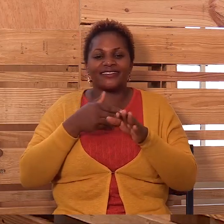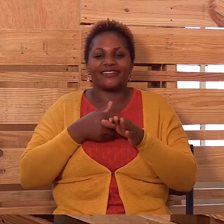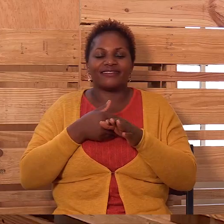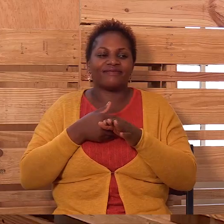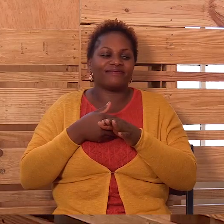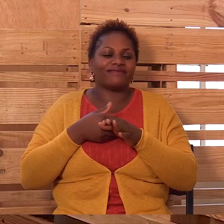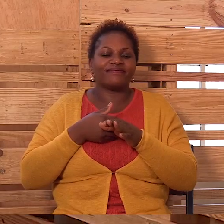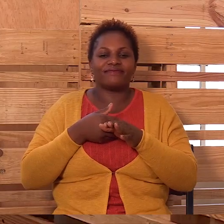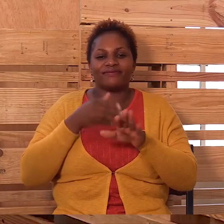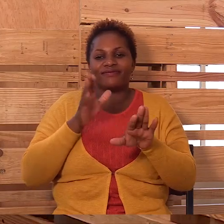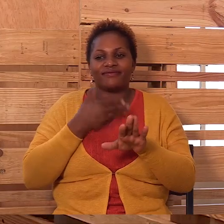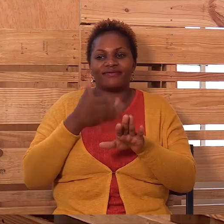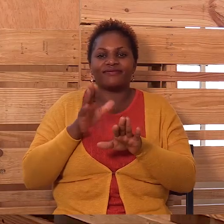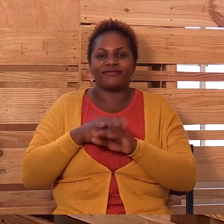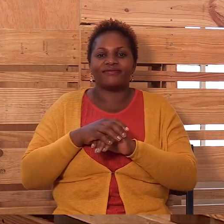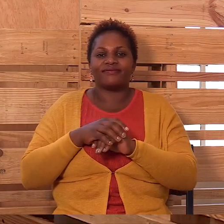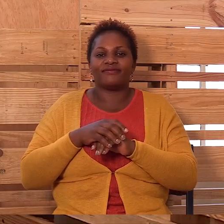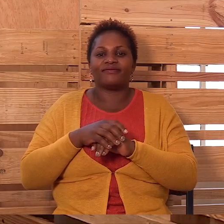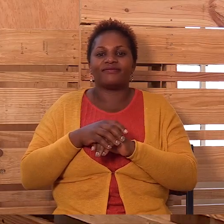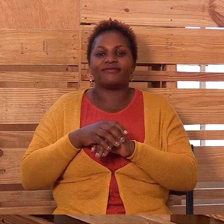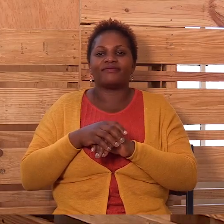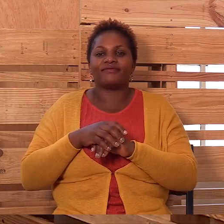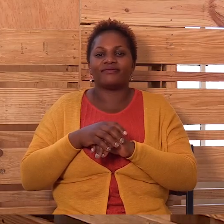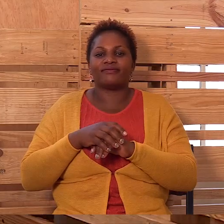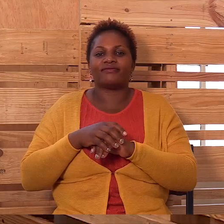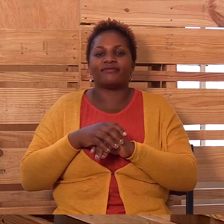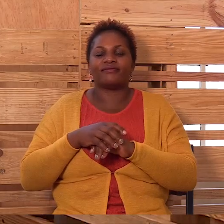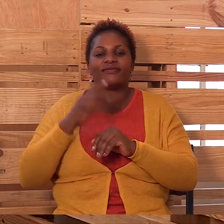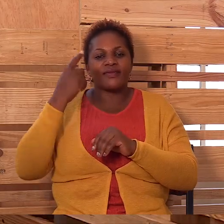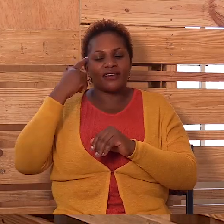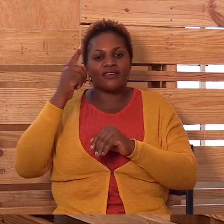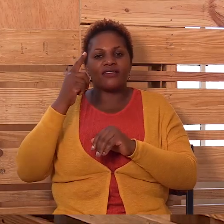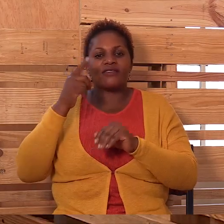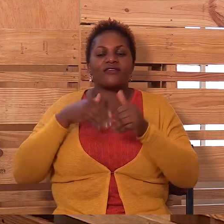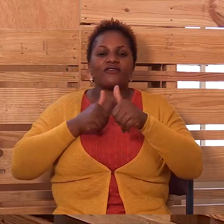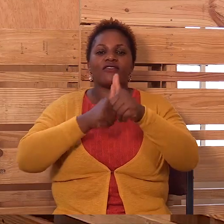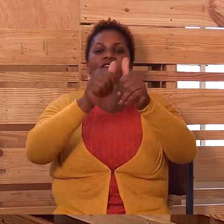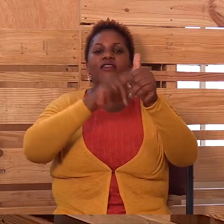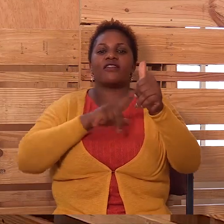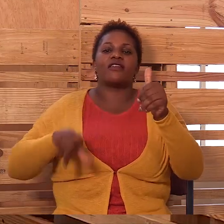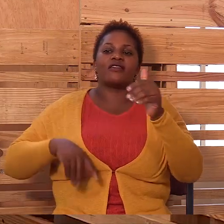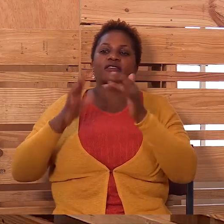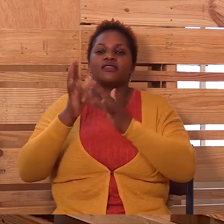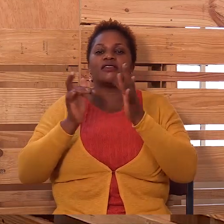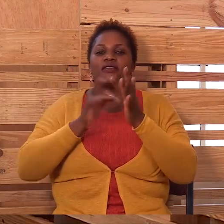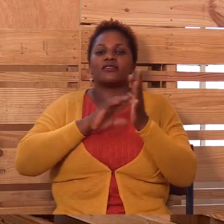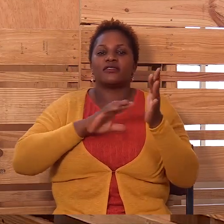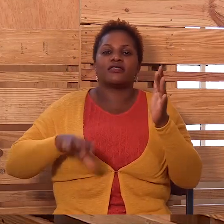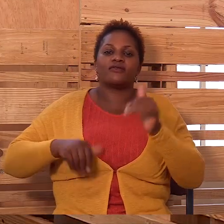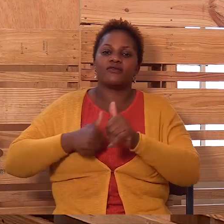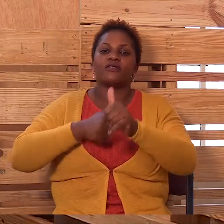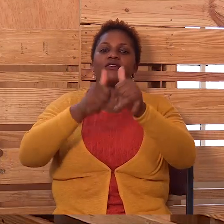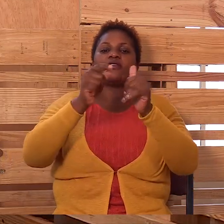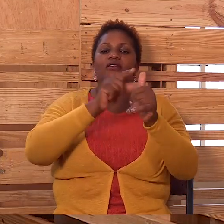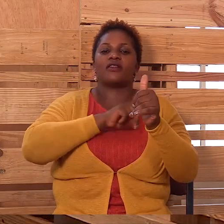and I hope you remember it. It goes like this, yeah? Follow the leader, Jesus Christ